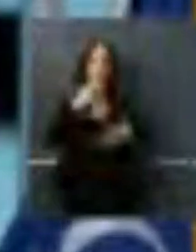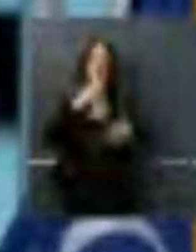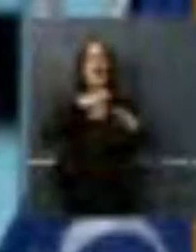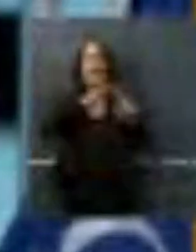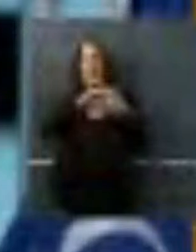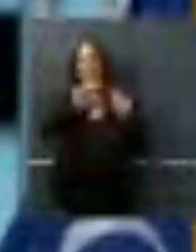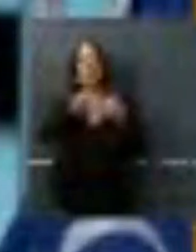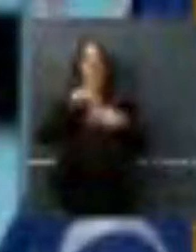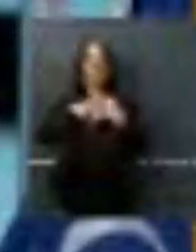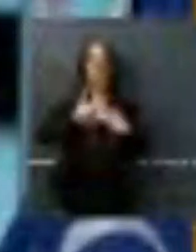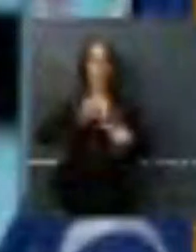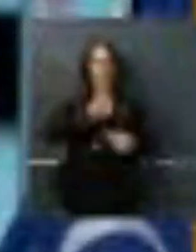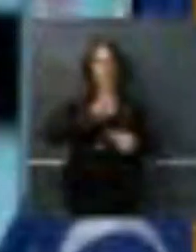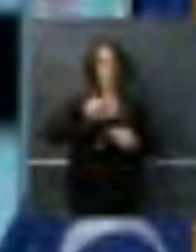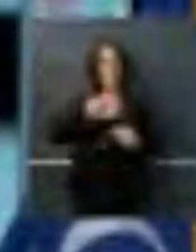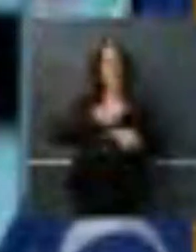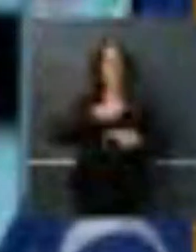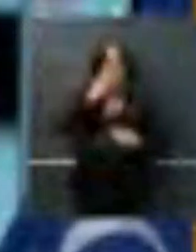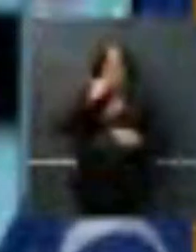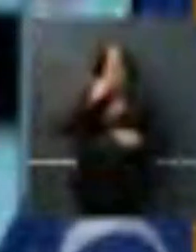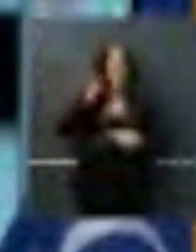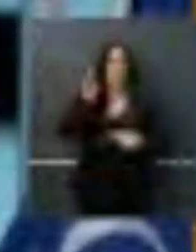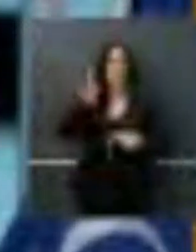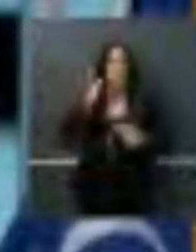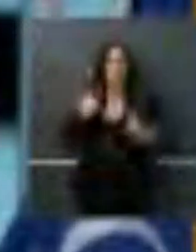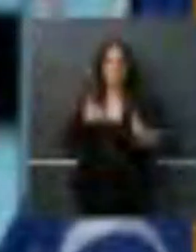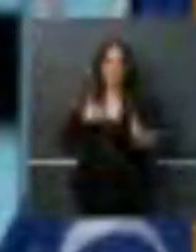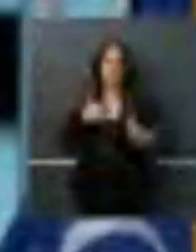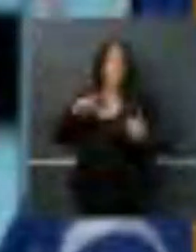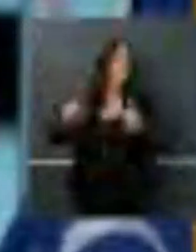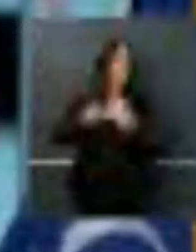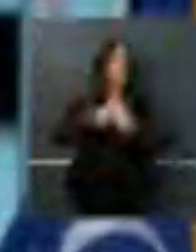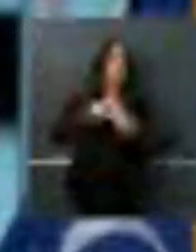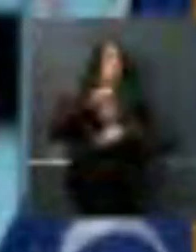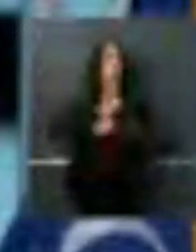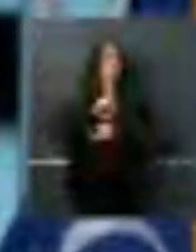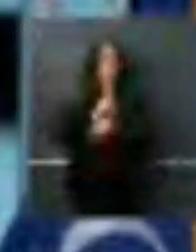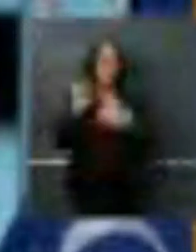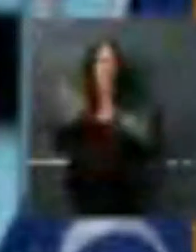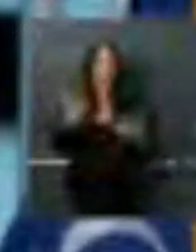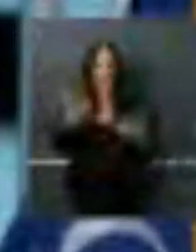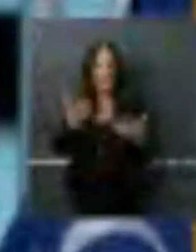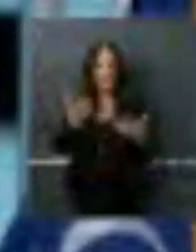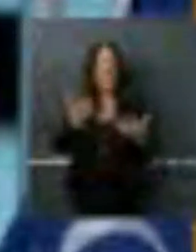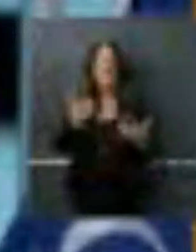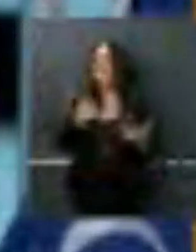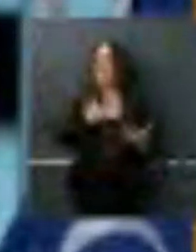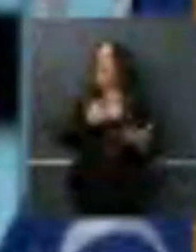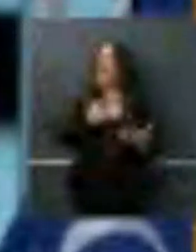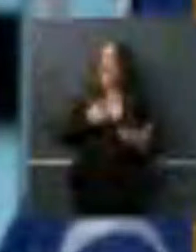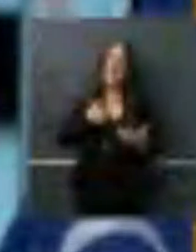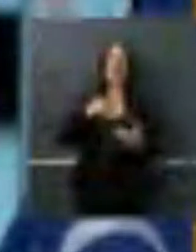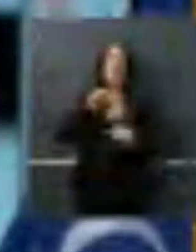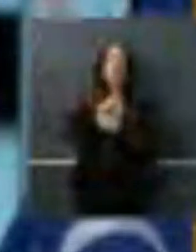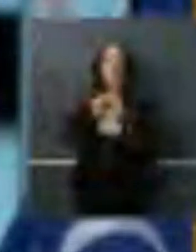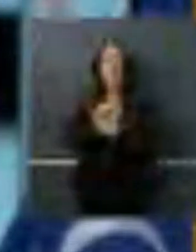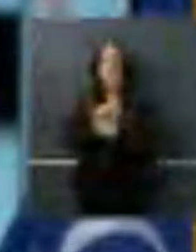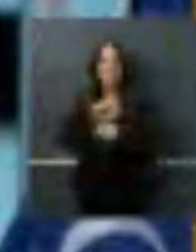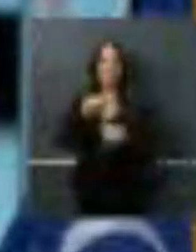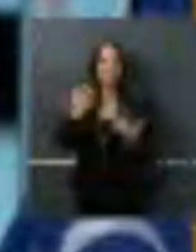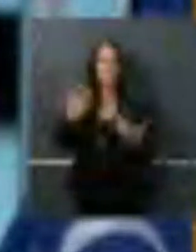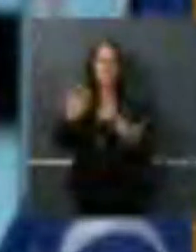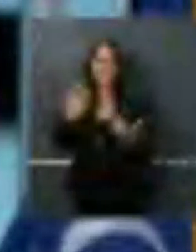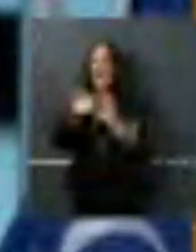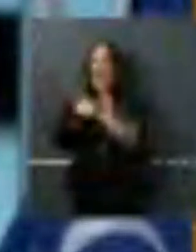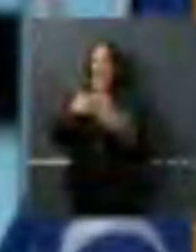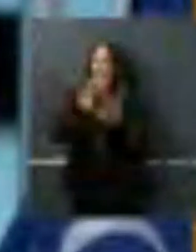in politics. I started as a guy who put pen to paper, got 17 investors, $7,500 each, part-time